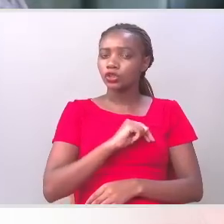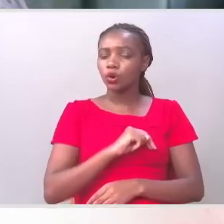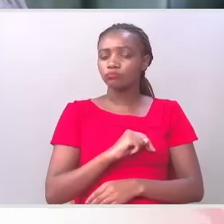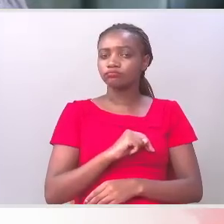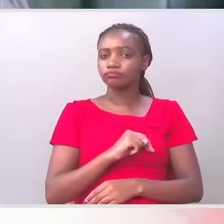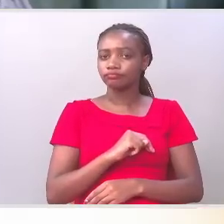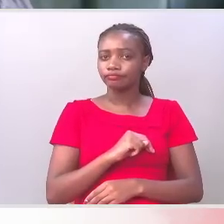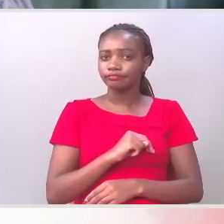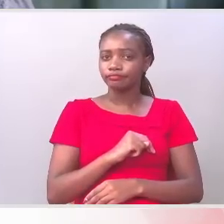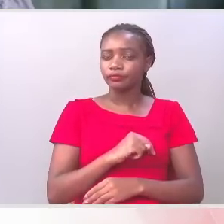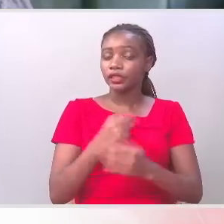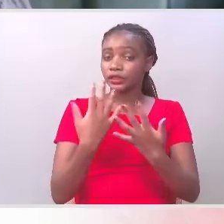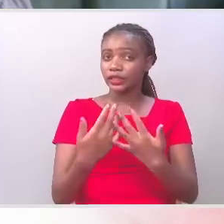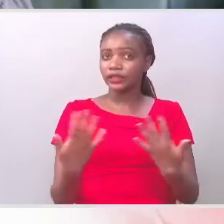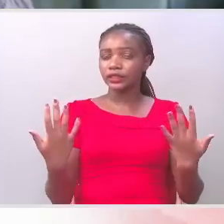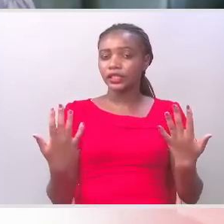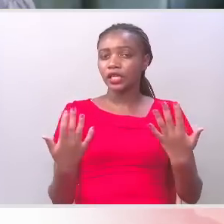vegetation that is